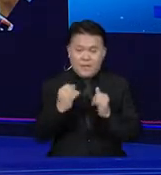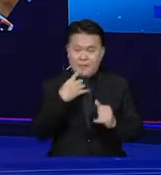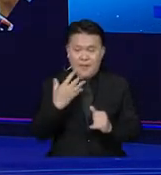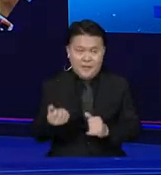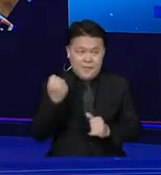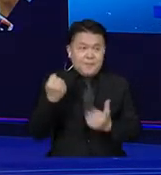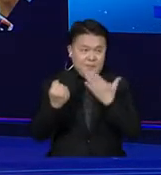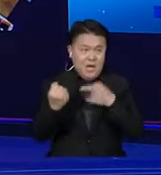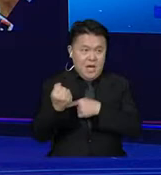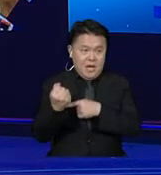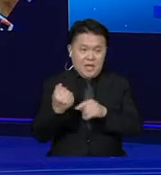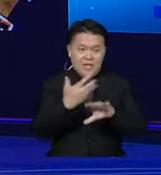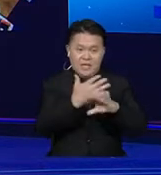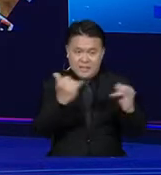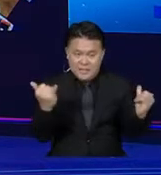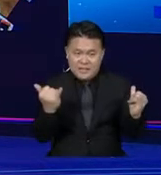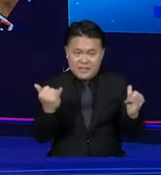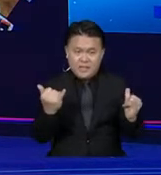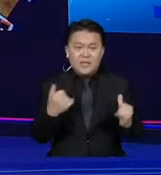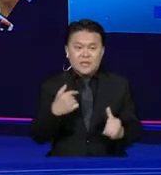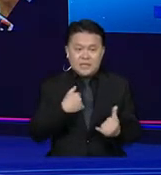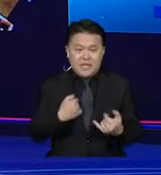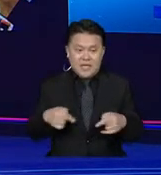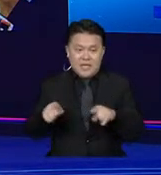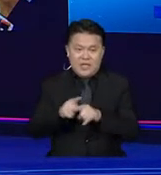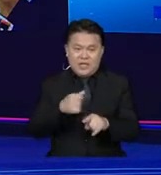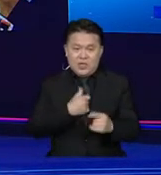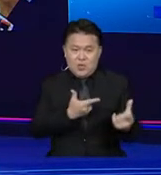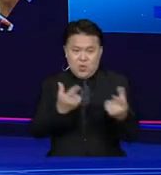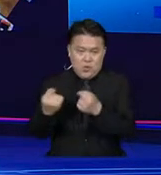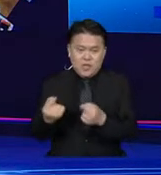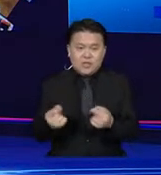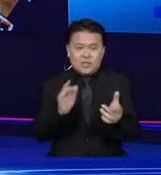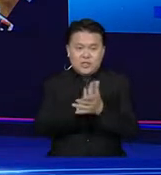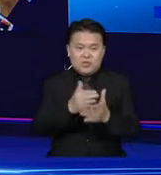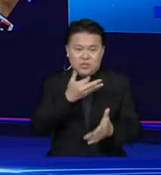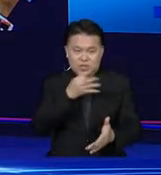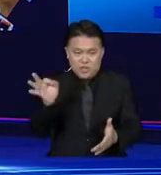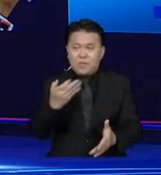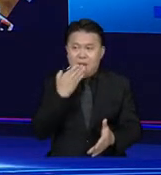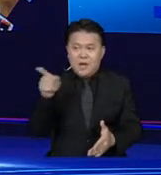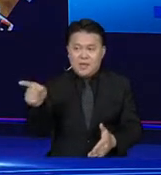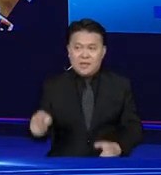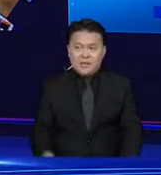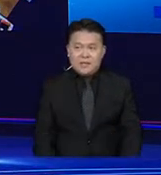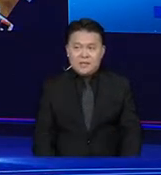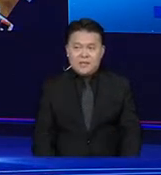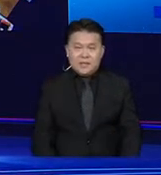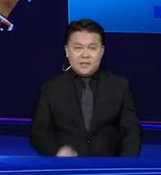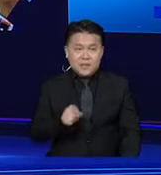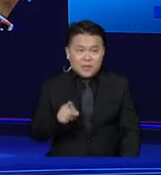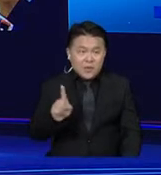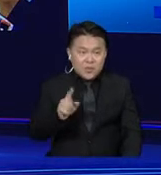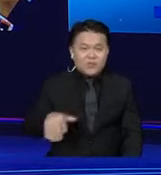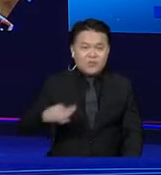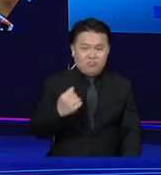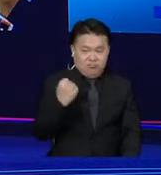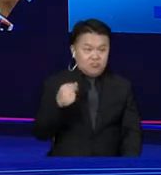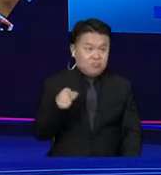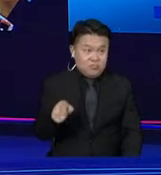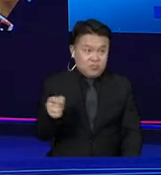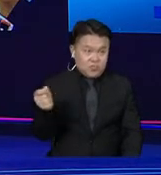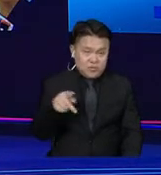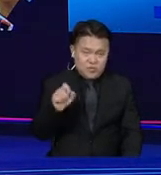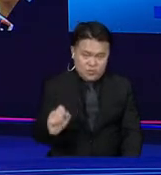complete stranger and recognize them as a friend through shared identity. It is our superpower that makes us the